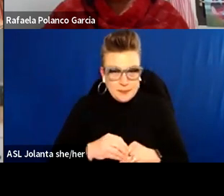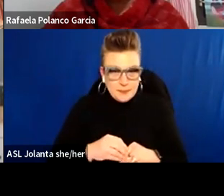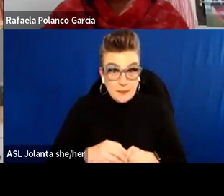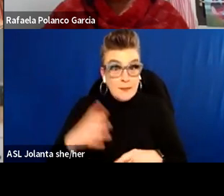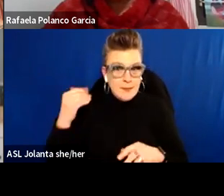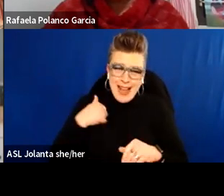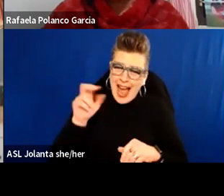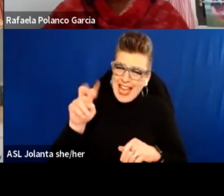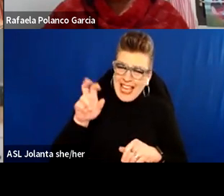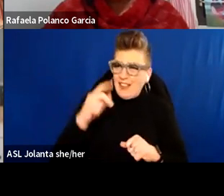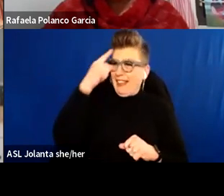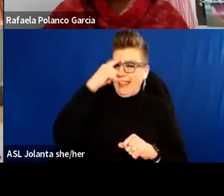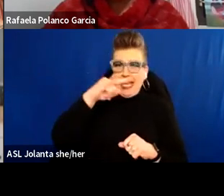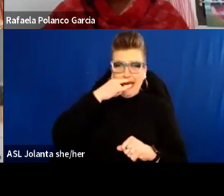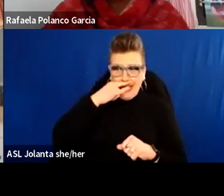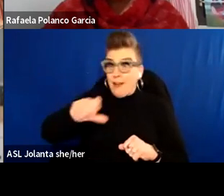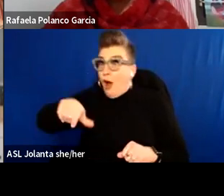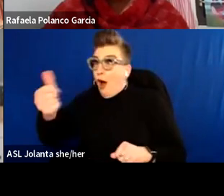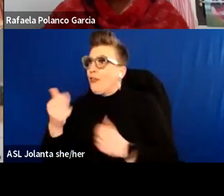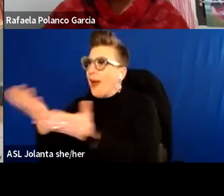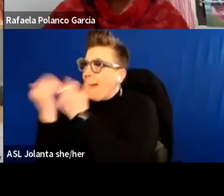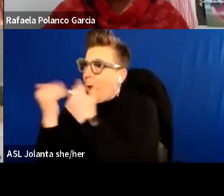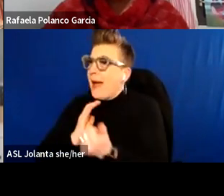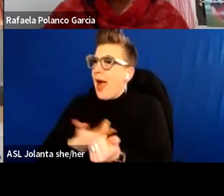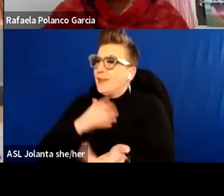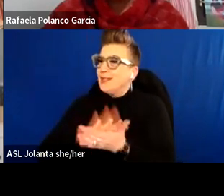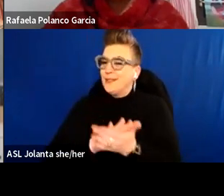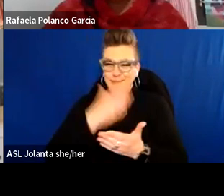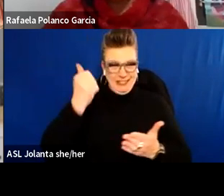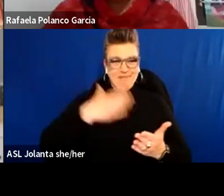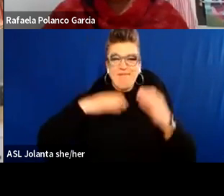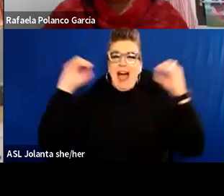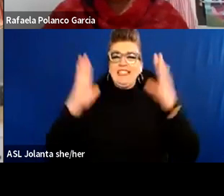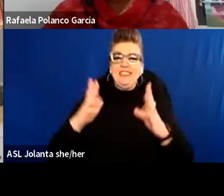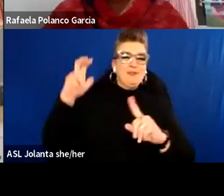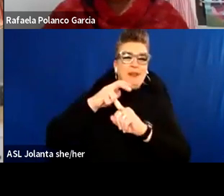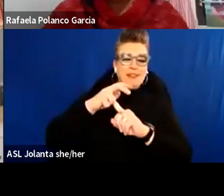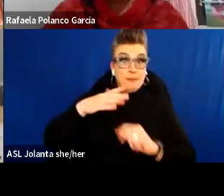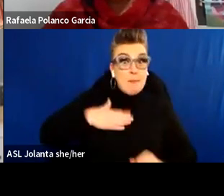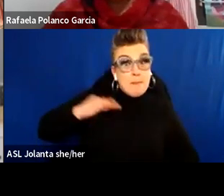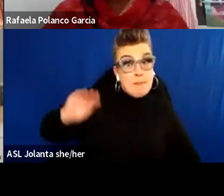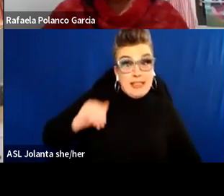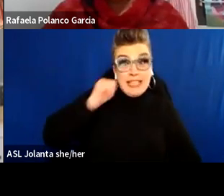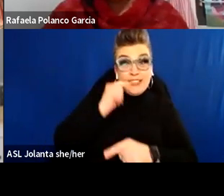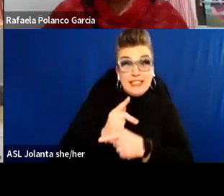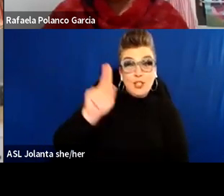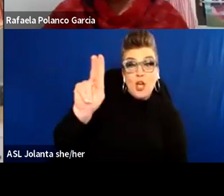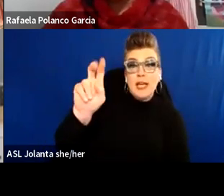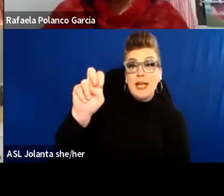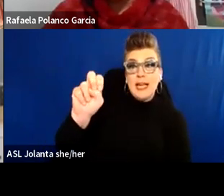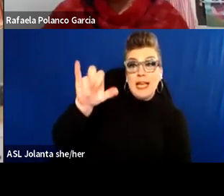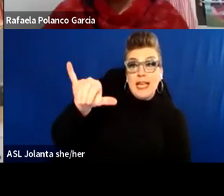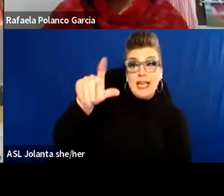school because my teacher is the best at teaching my little sister kilani also loves the